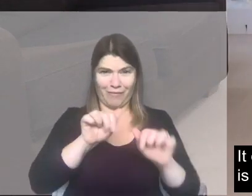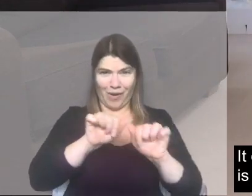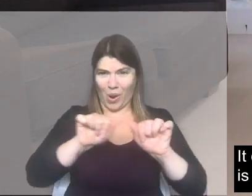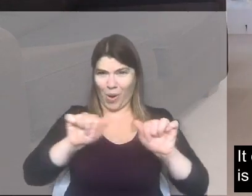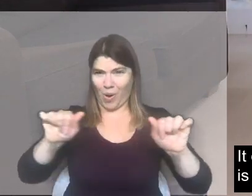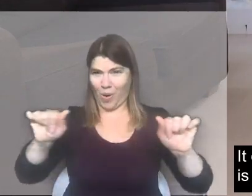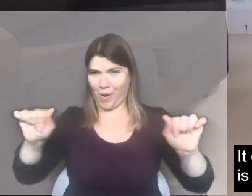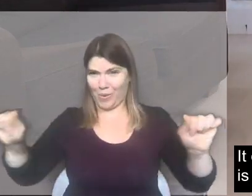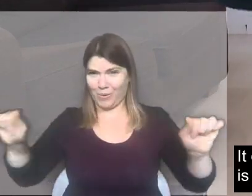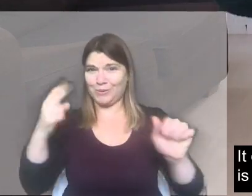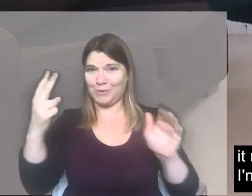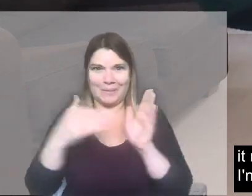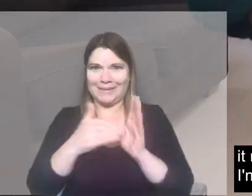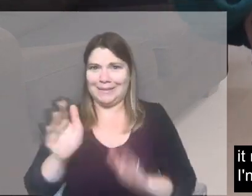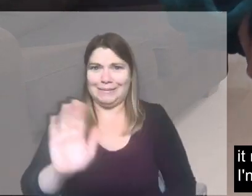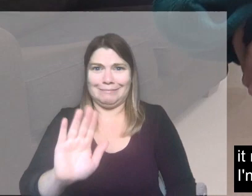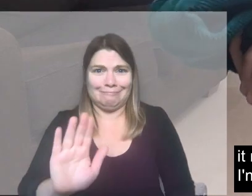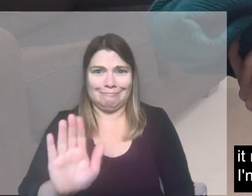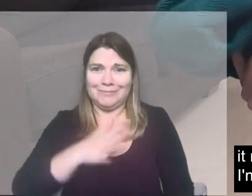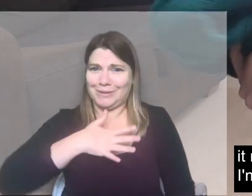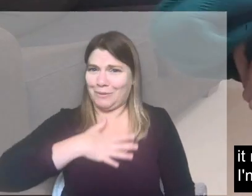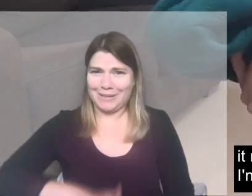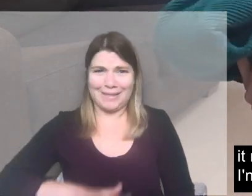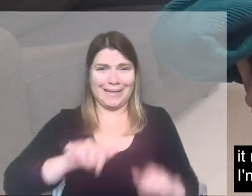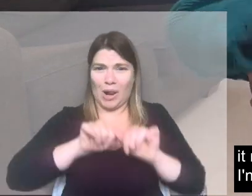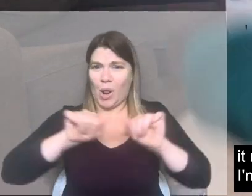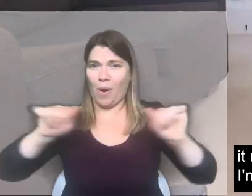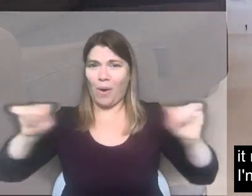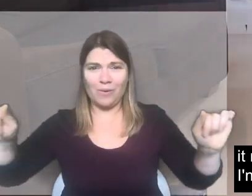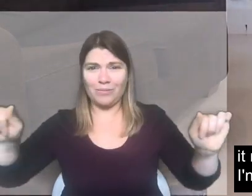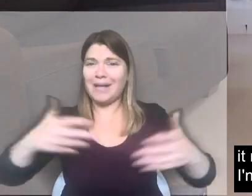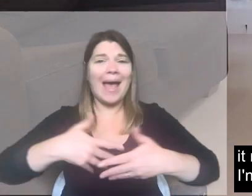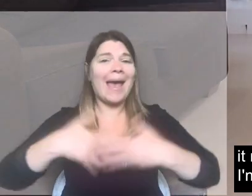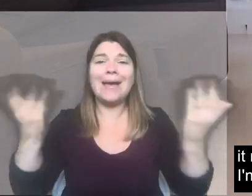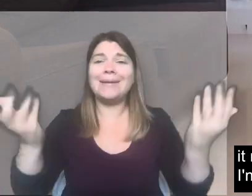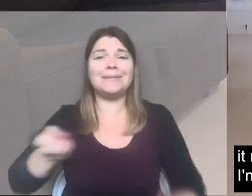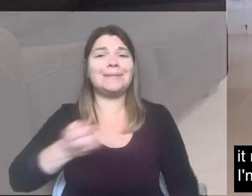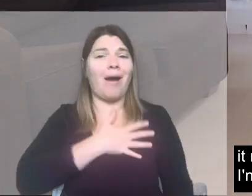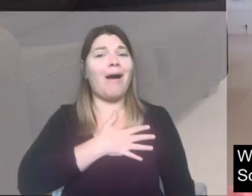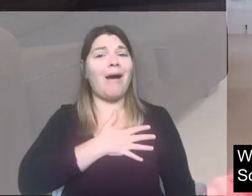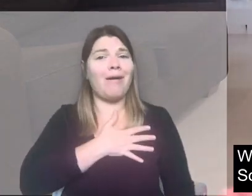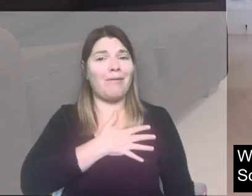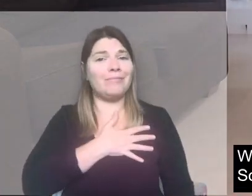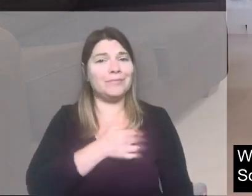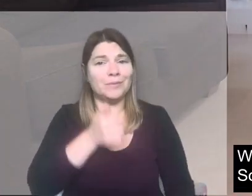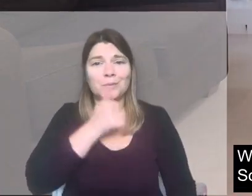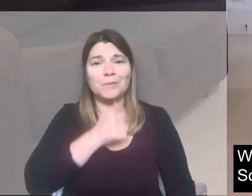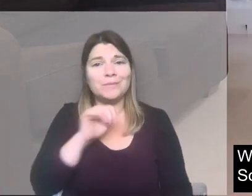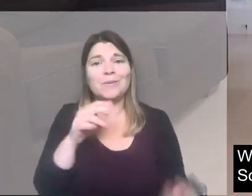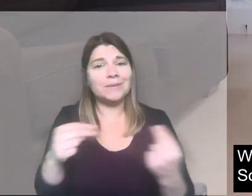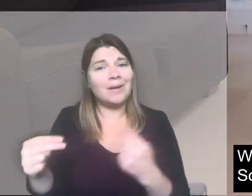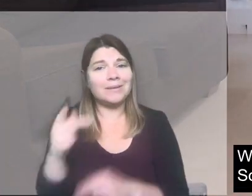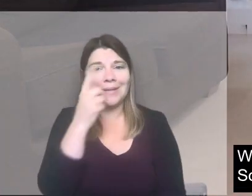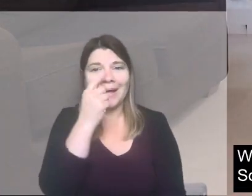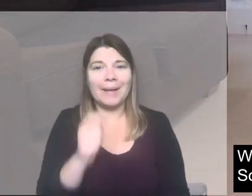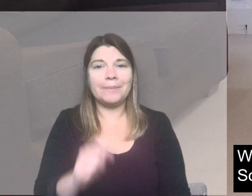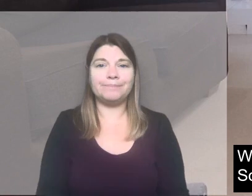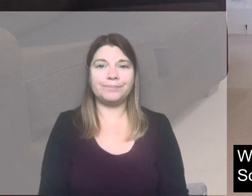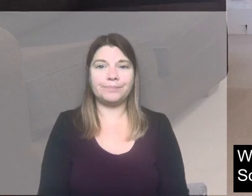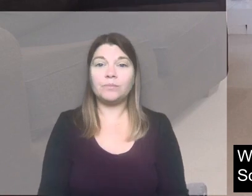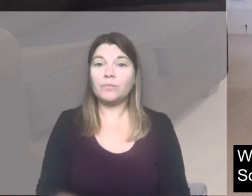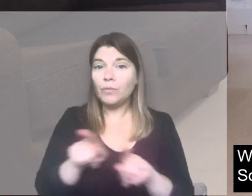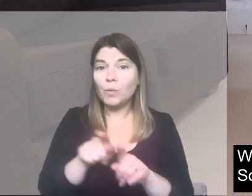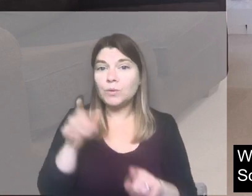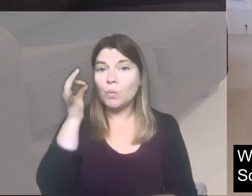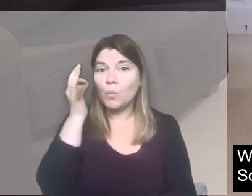probably like a couple of metres long. It really doesn't need to be that long. I'm going to have to fold this up to use it. What other things will you need today?